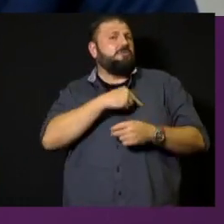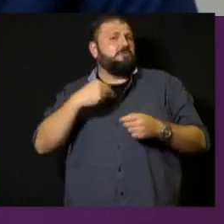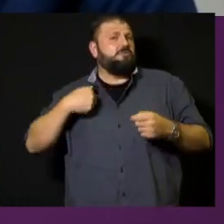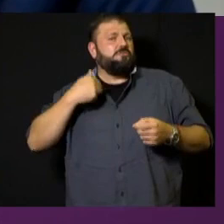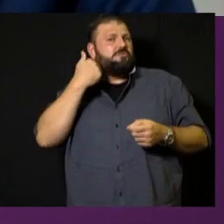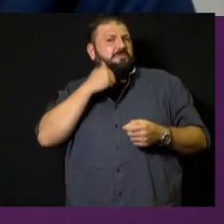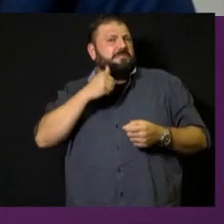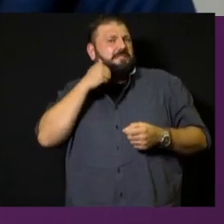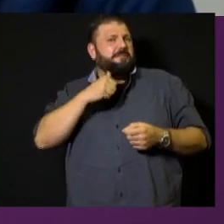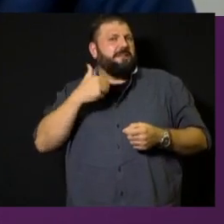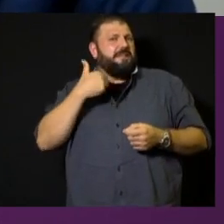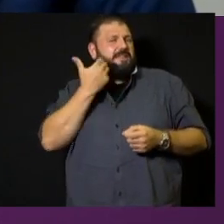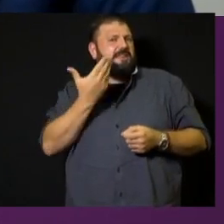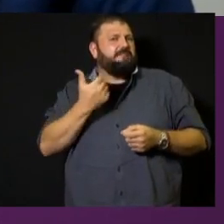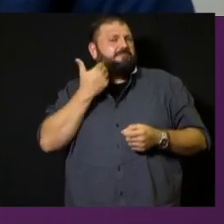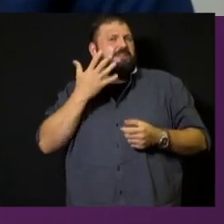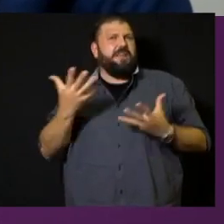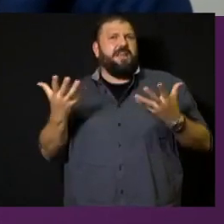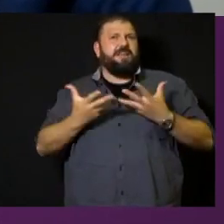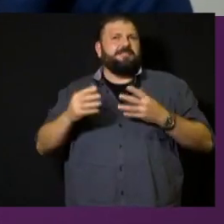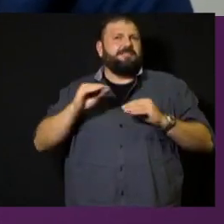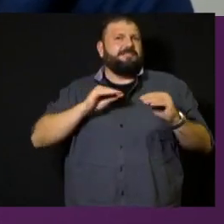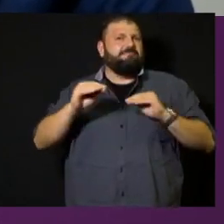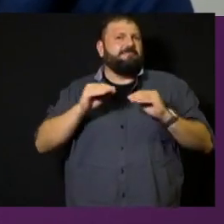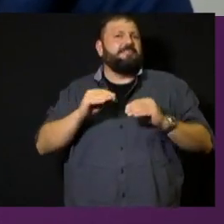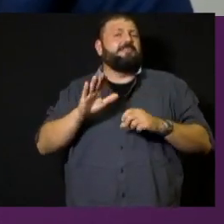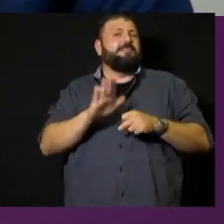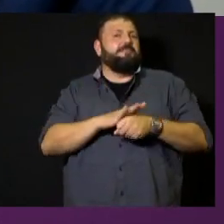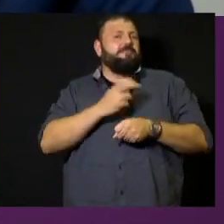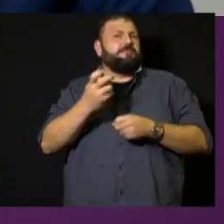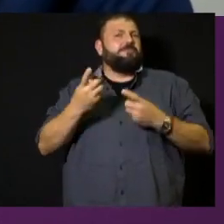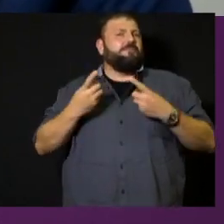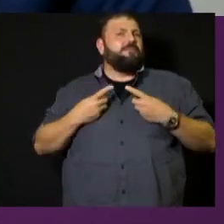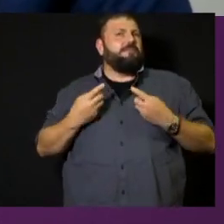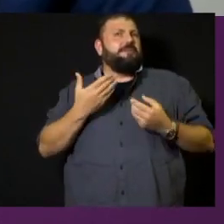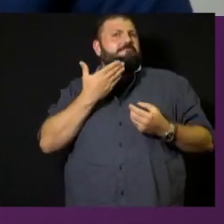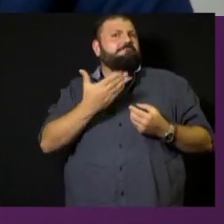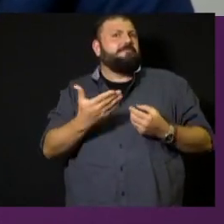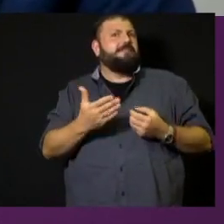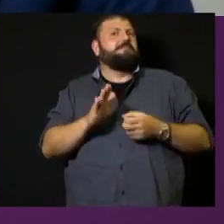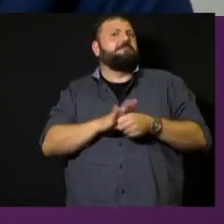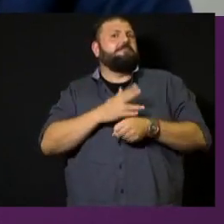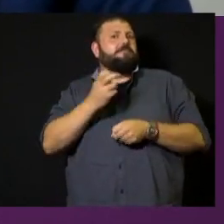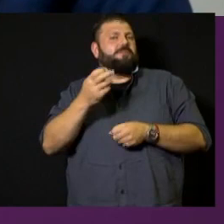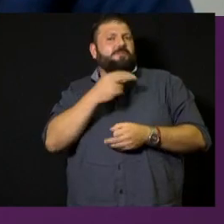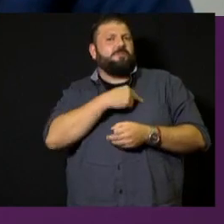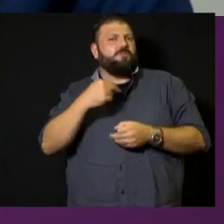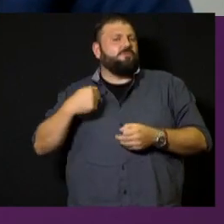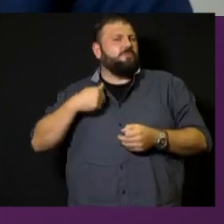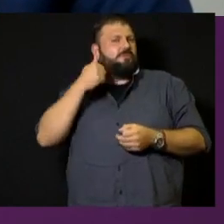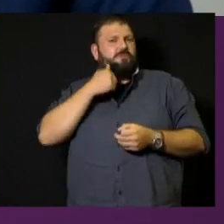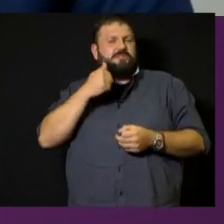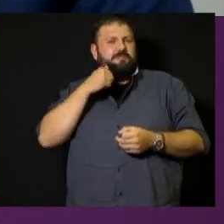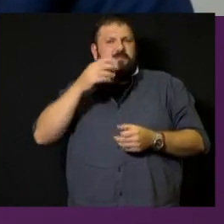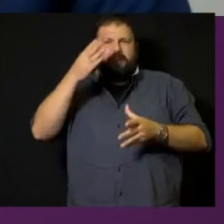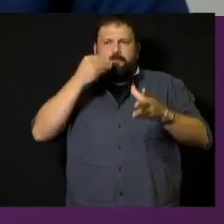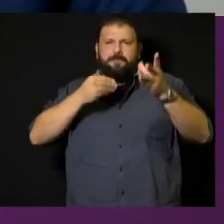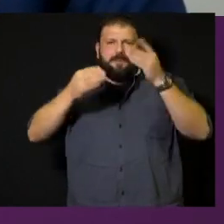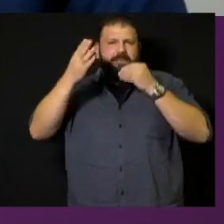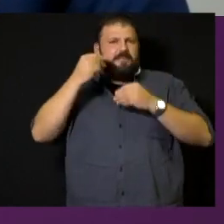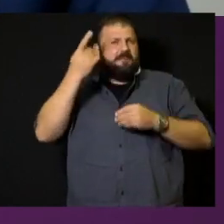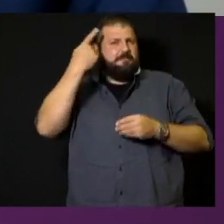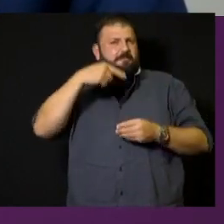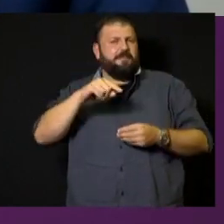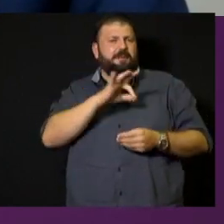what we want to achieve gave the certainty, and when we got certainty, the only thing we did was learn to